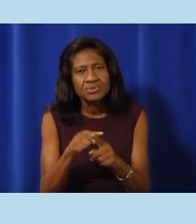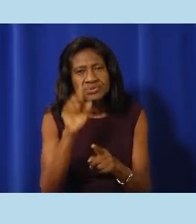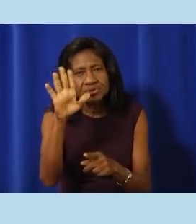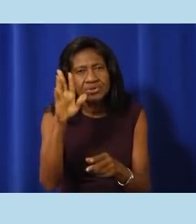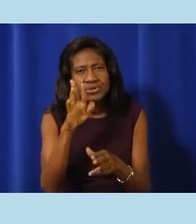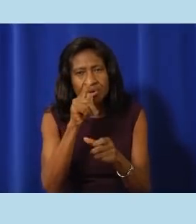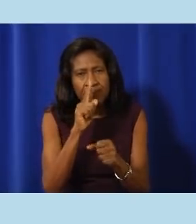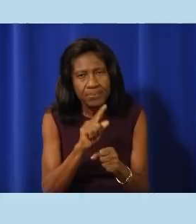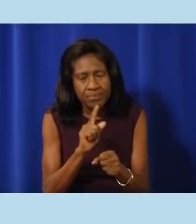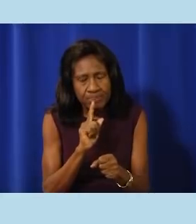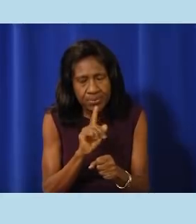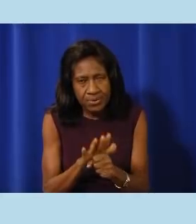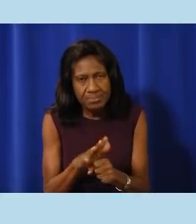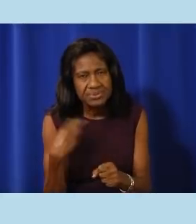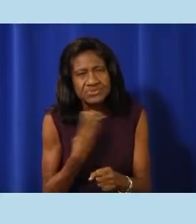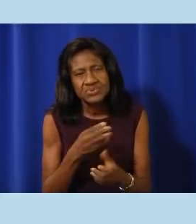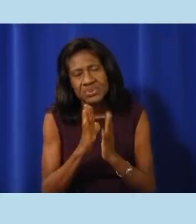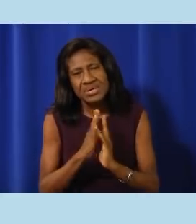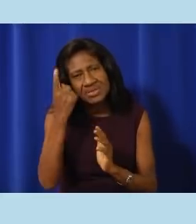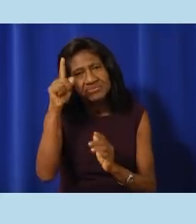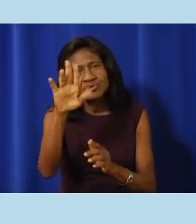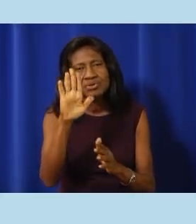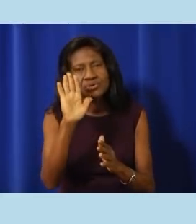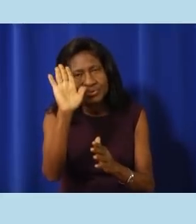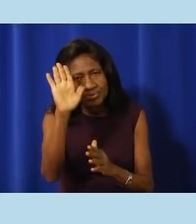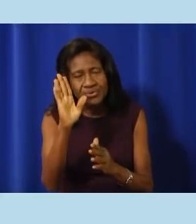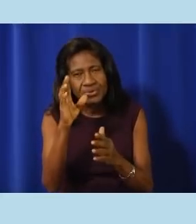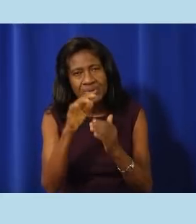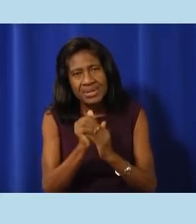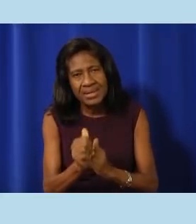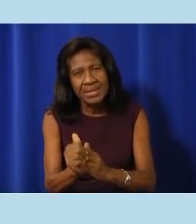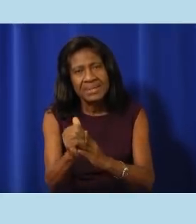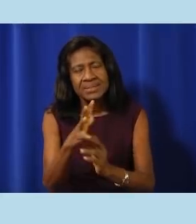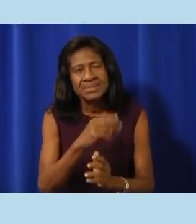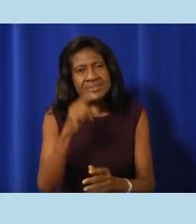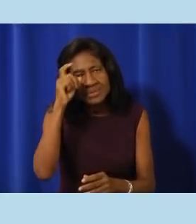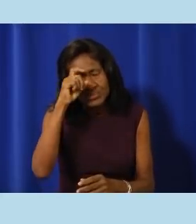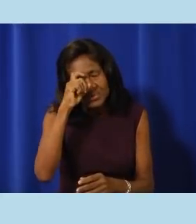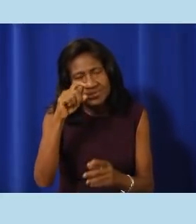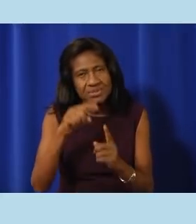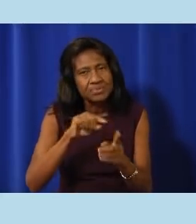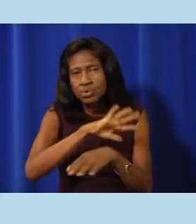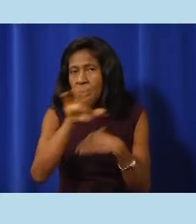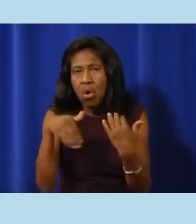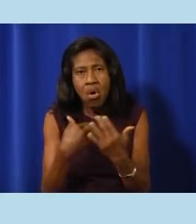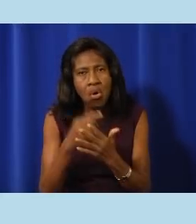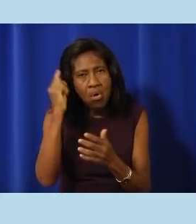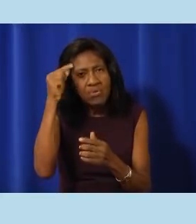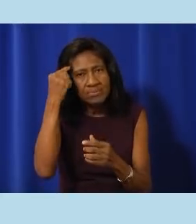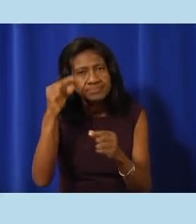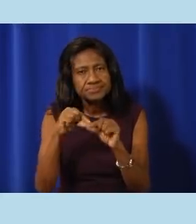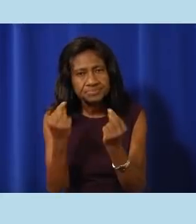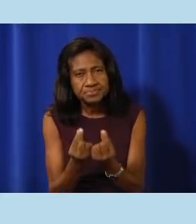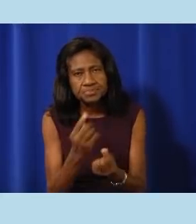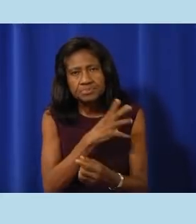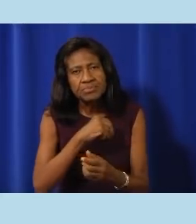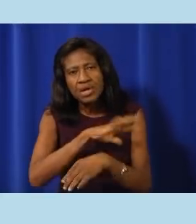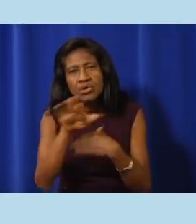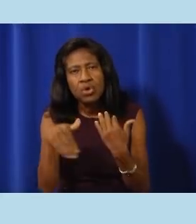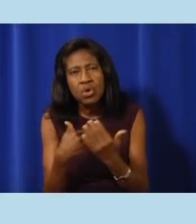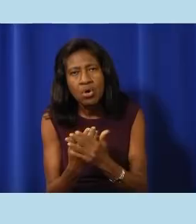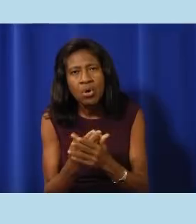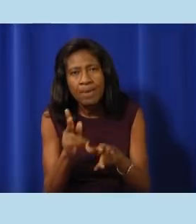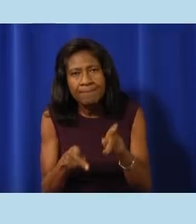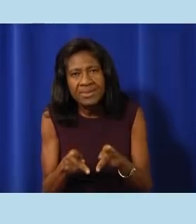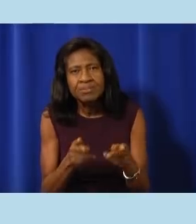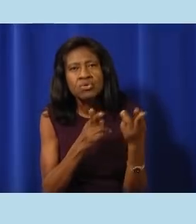for your divine guidance and wisdom to be granted to all our government officials and to those persons responsible for the